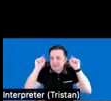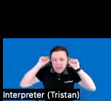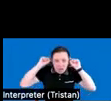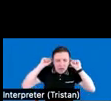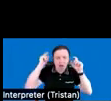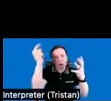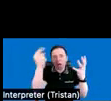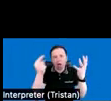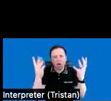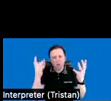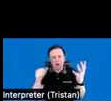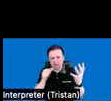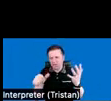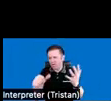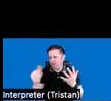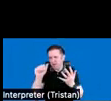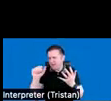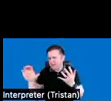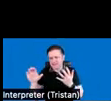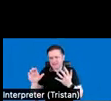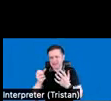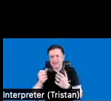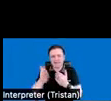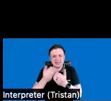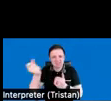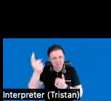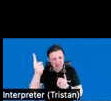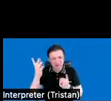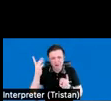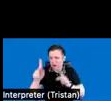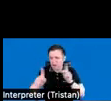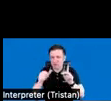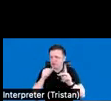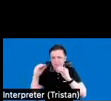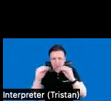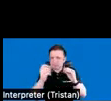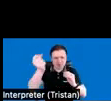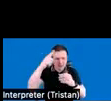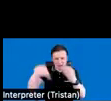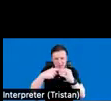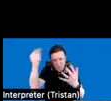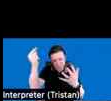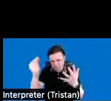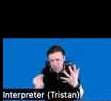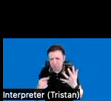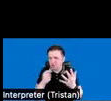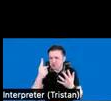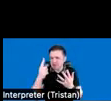issues not easily understood and others access issues so misinformed or unwell, undervalued and disregarded?